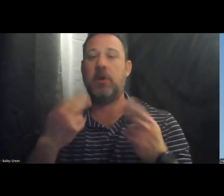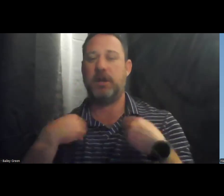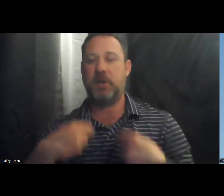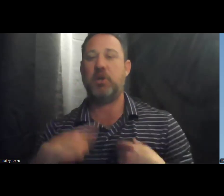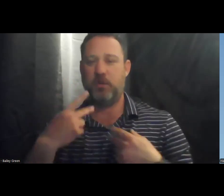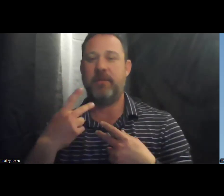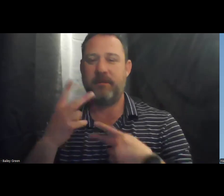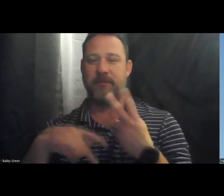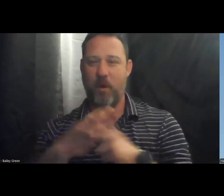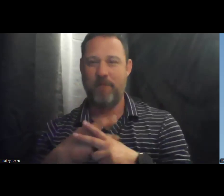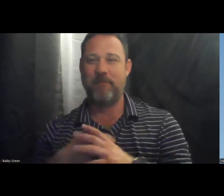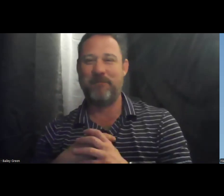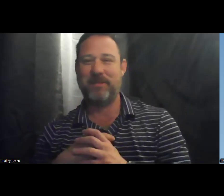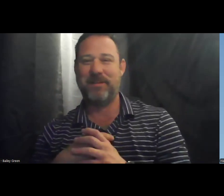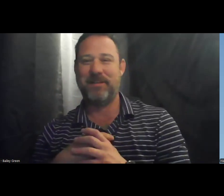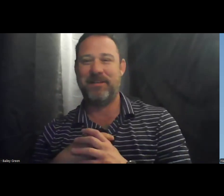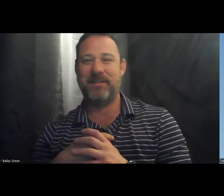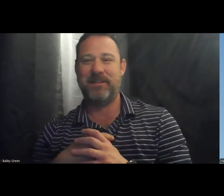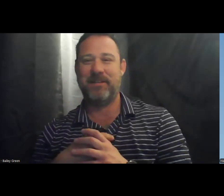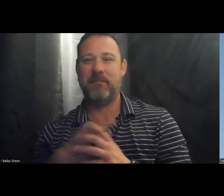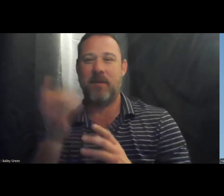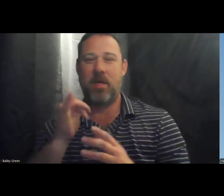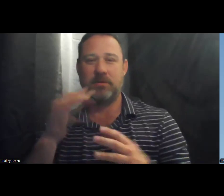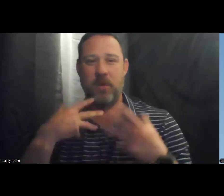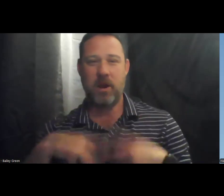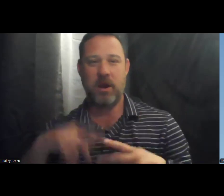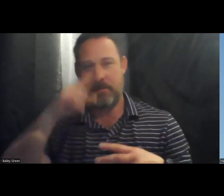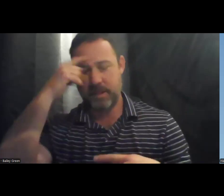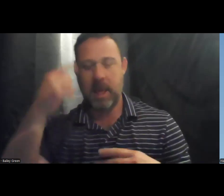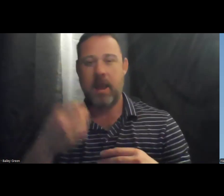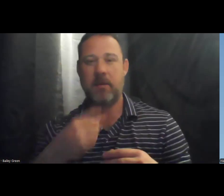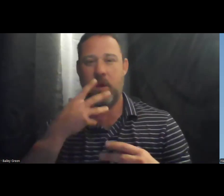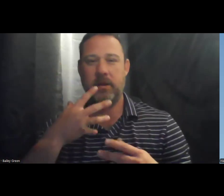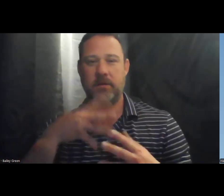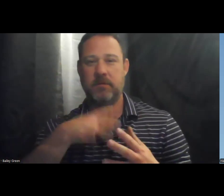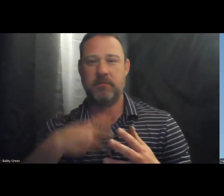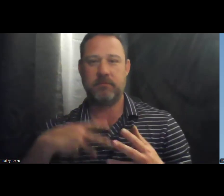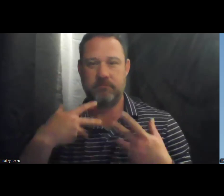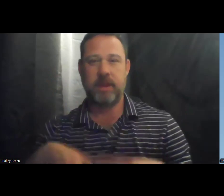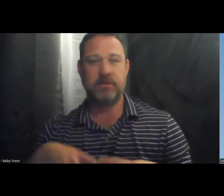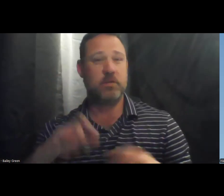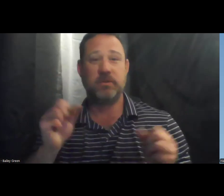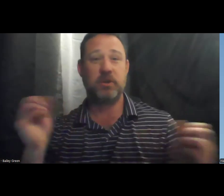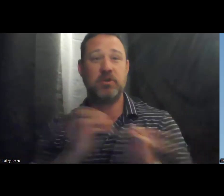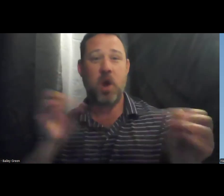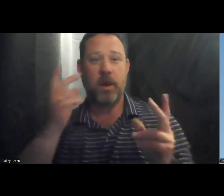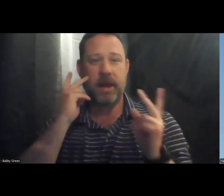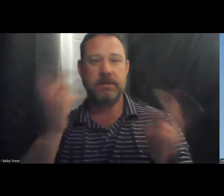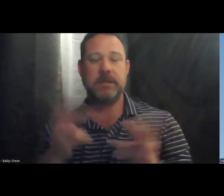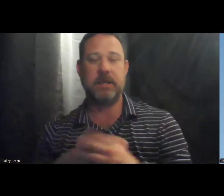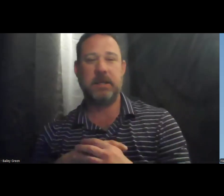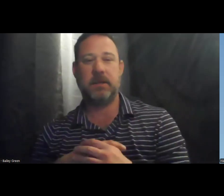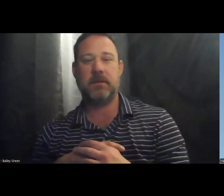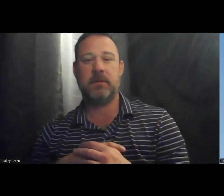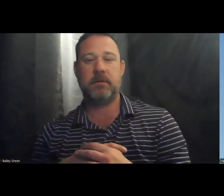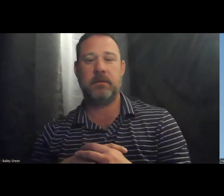form. I'm also wearing a black and white checkered blazer, which nobody can see magically, and